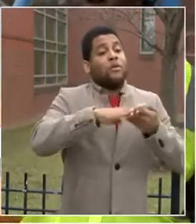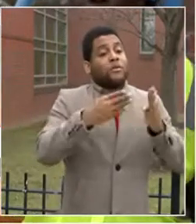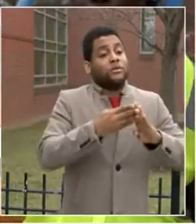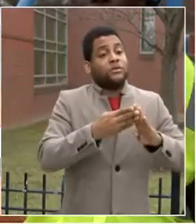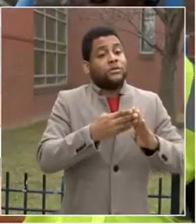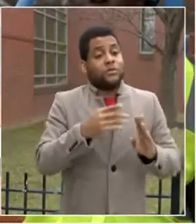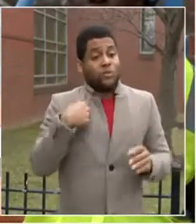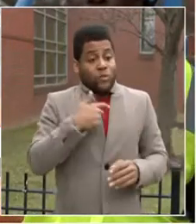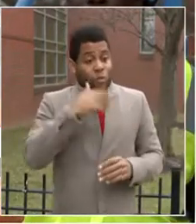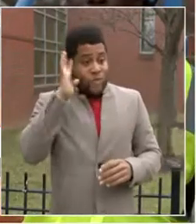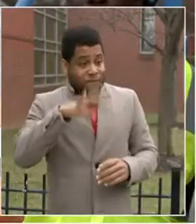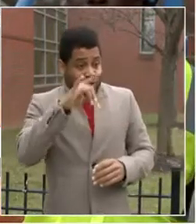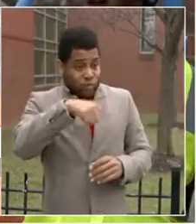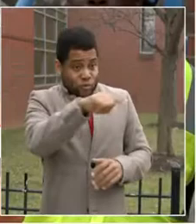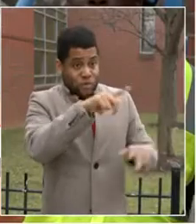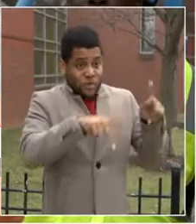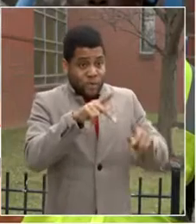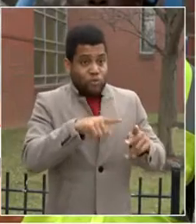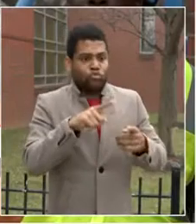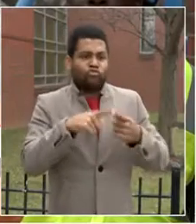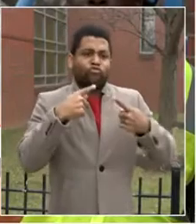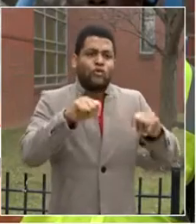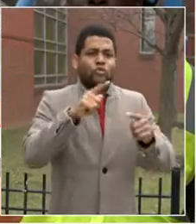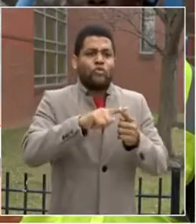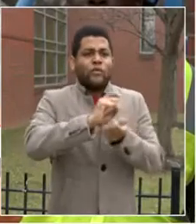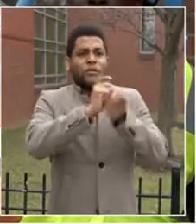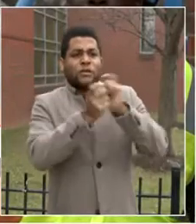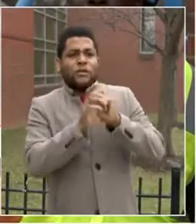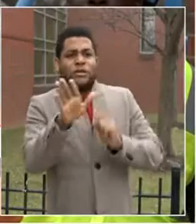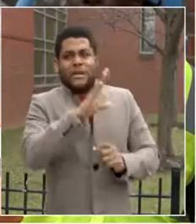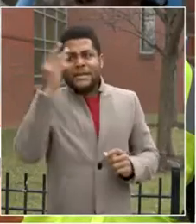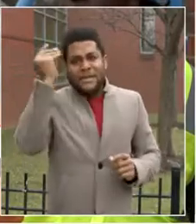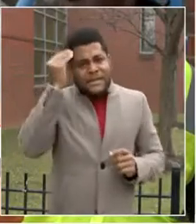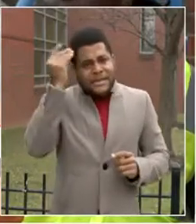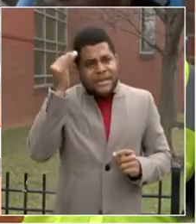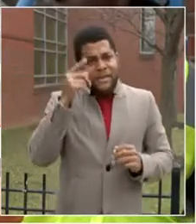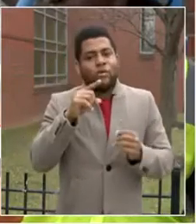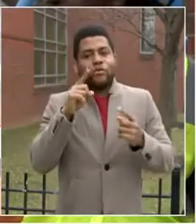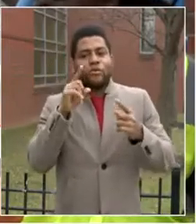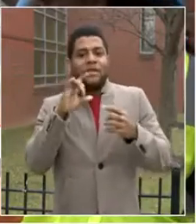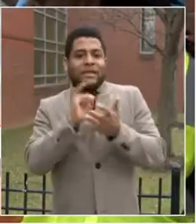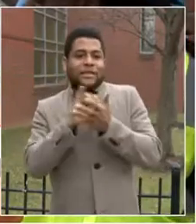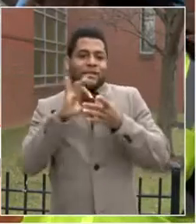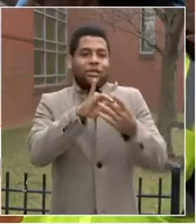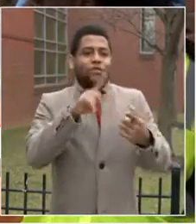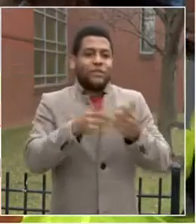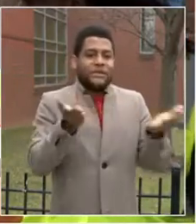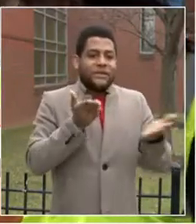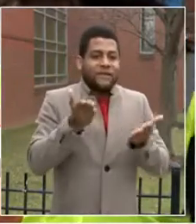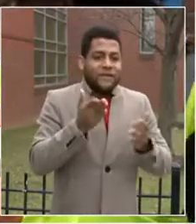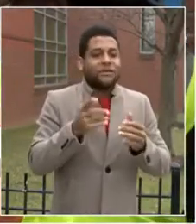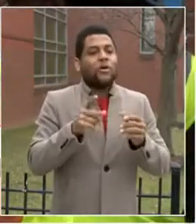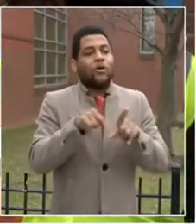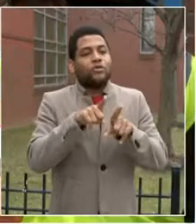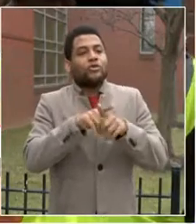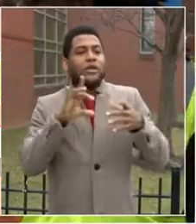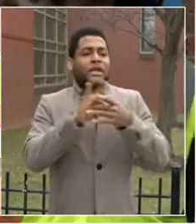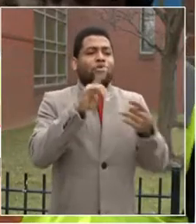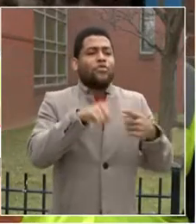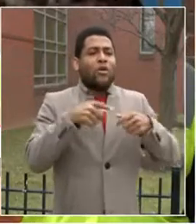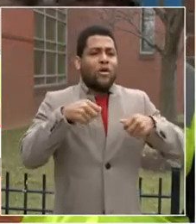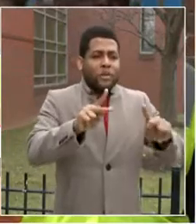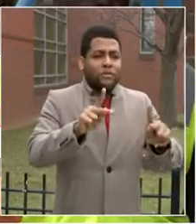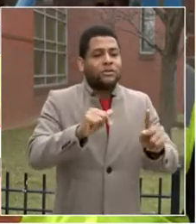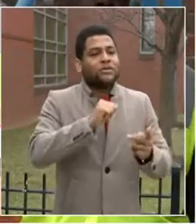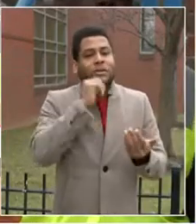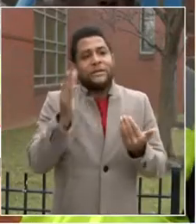and transform their thinking and to connect them to services, supports, and opportunities. Not an easy task at all, but